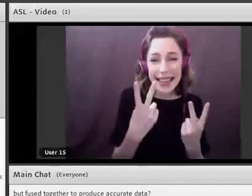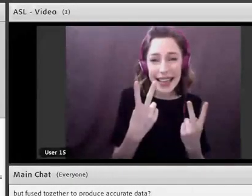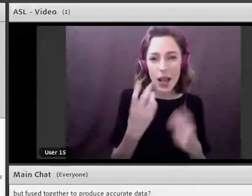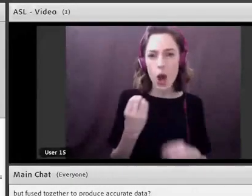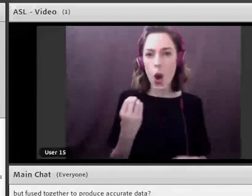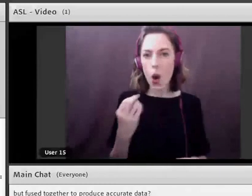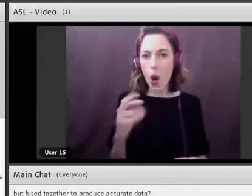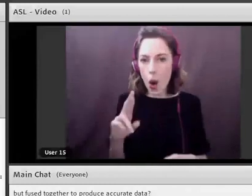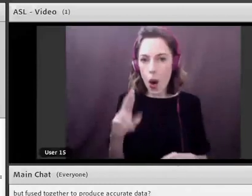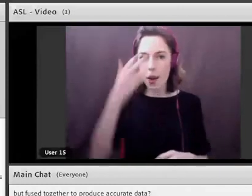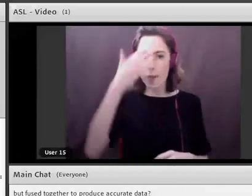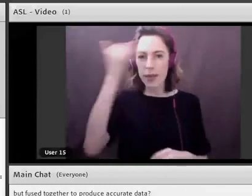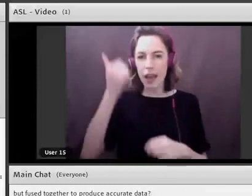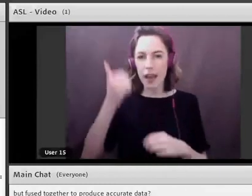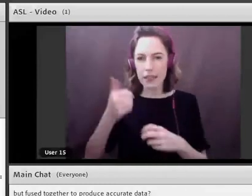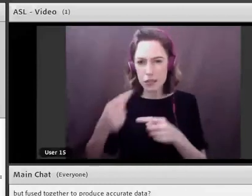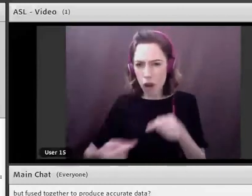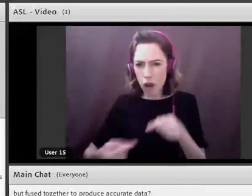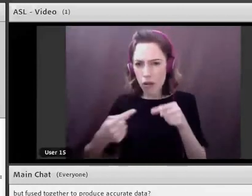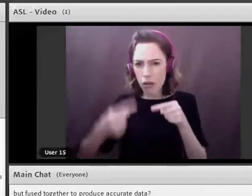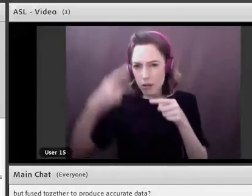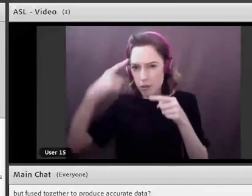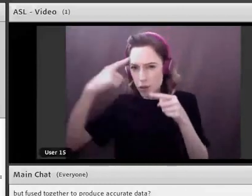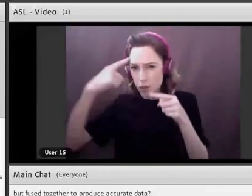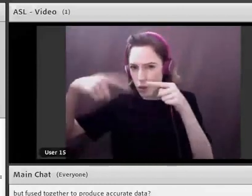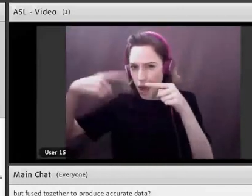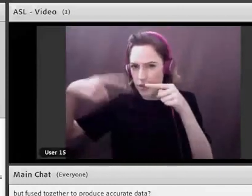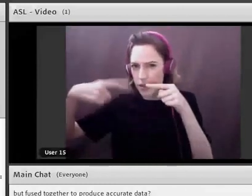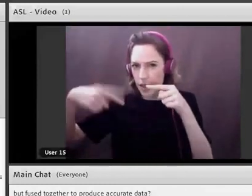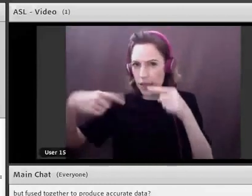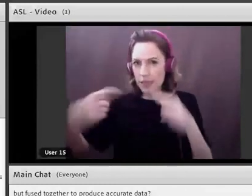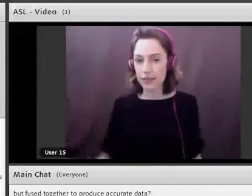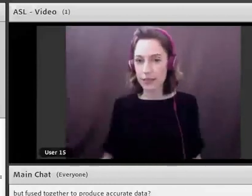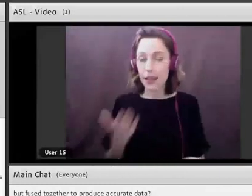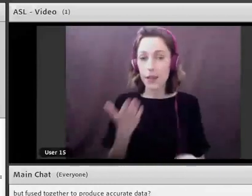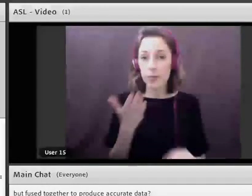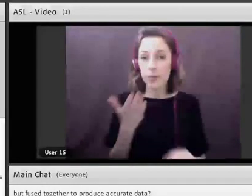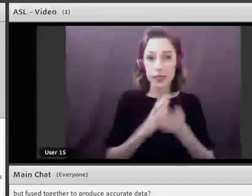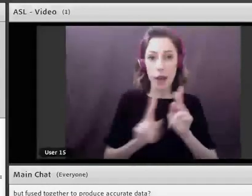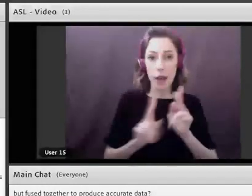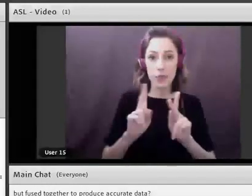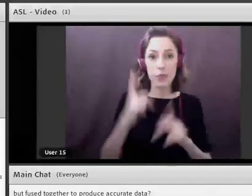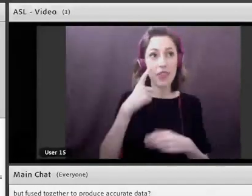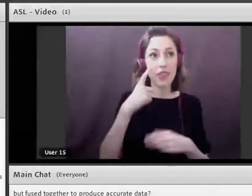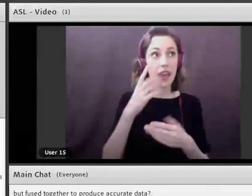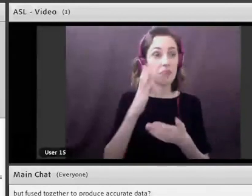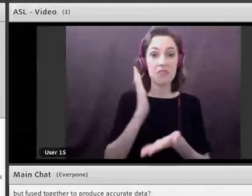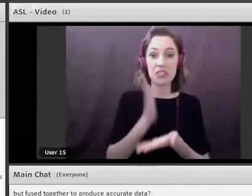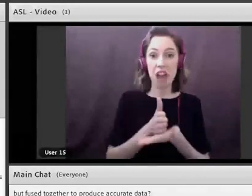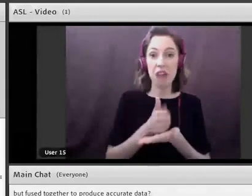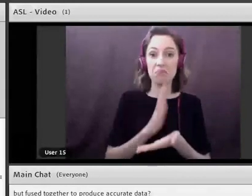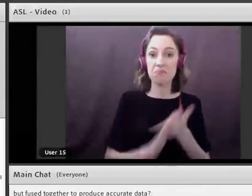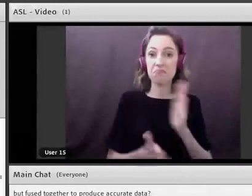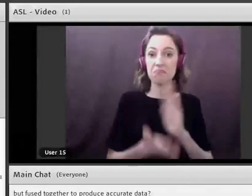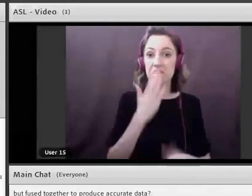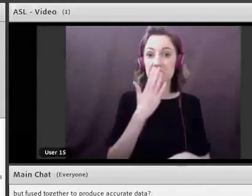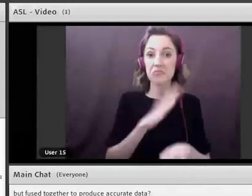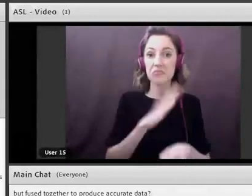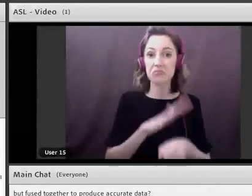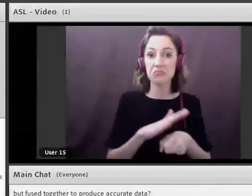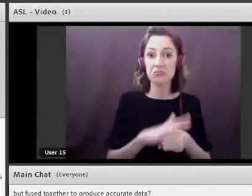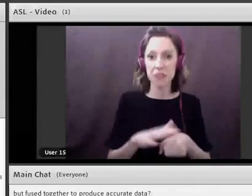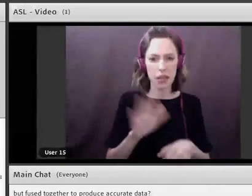lead to the danger that people assume that's where it ends, and that's where it needs to not end, to make sure we're giving all of those supports.